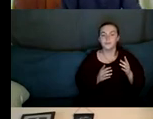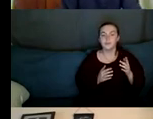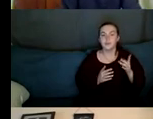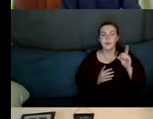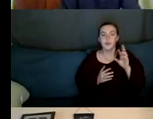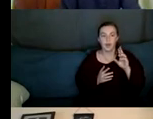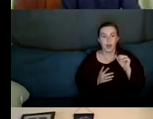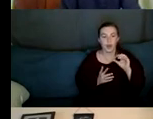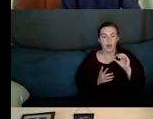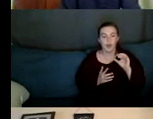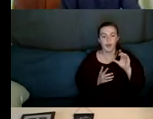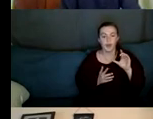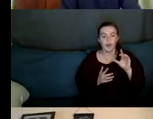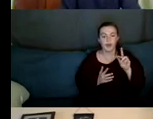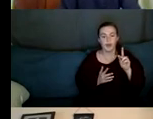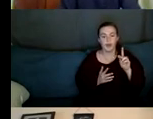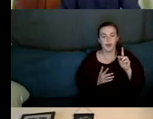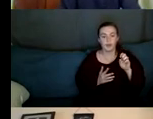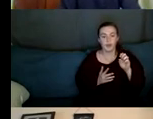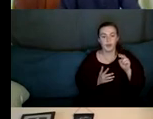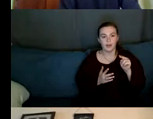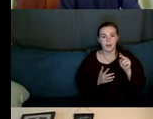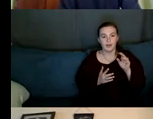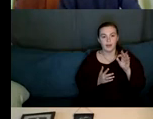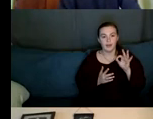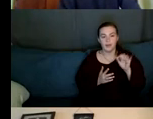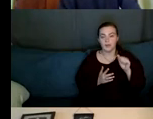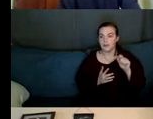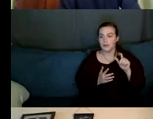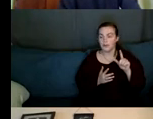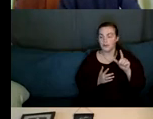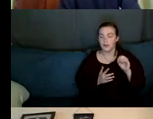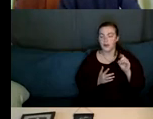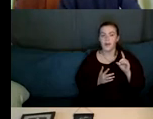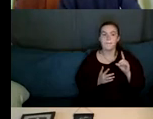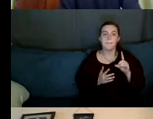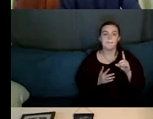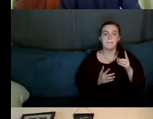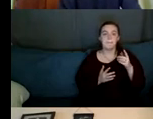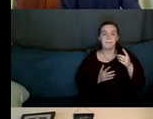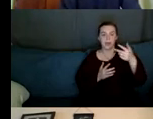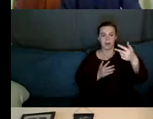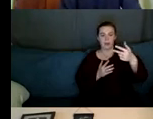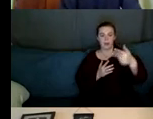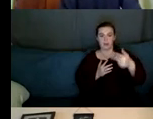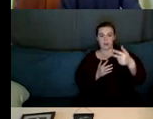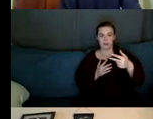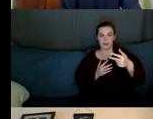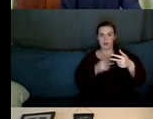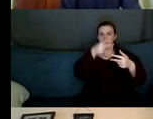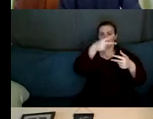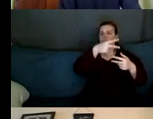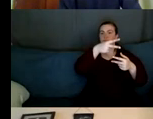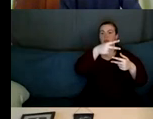start getting up, and they have a lot of lovely crossover here where it works for all three of these places. It doesn't work for North America.